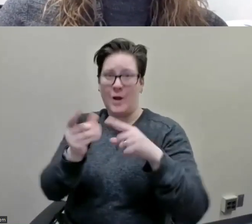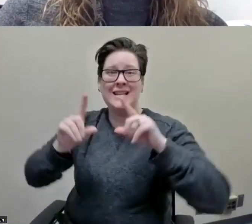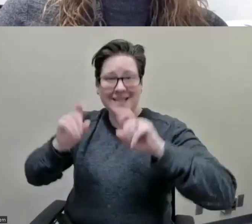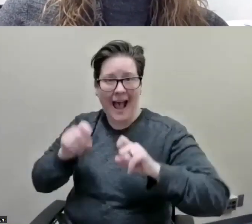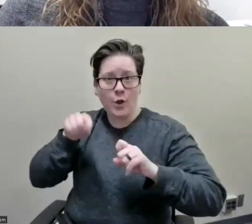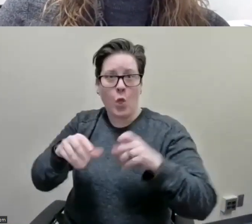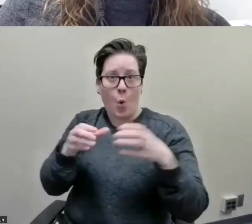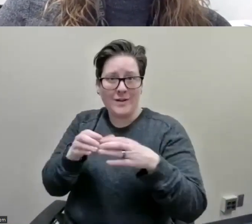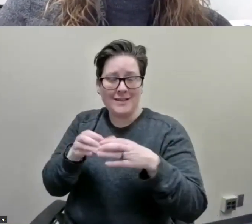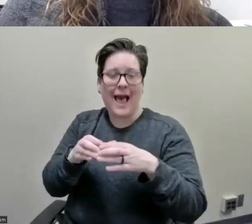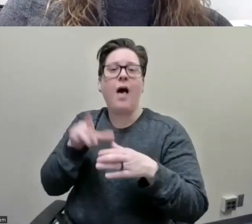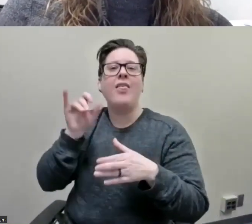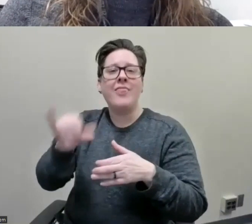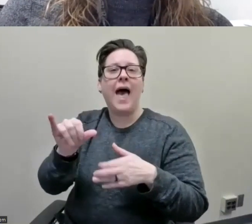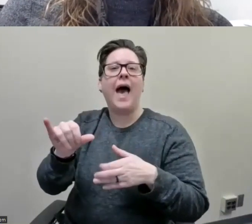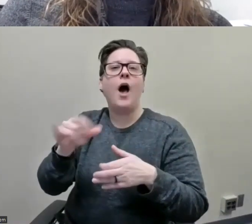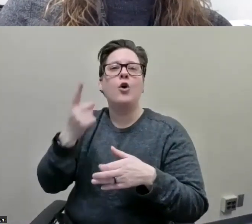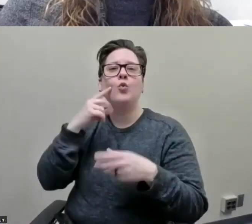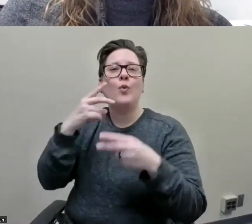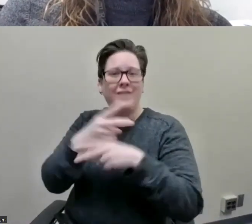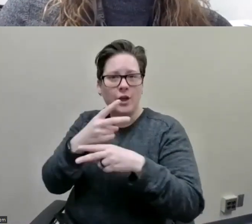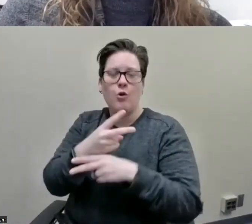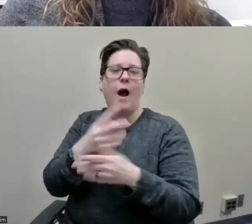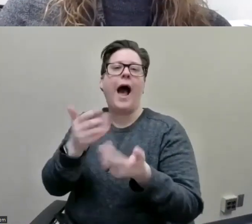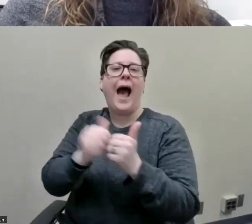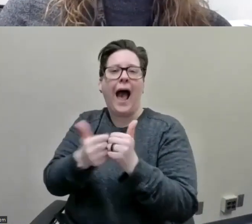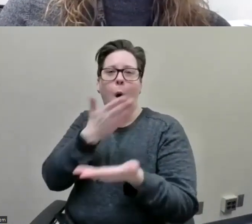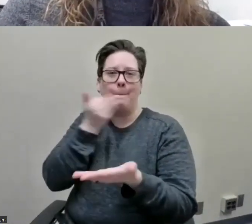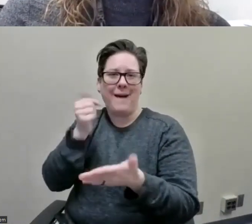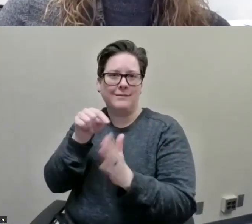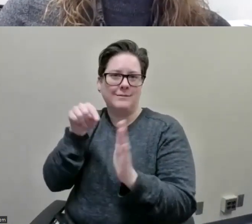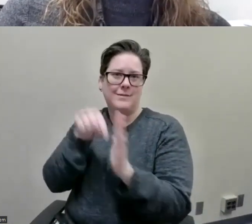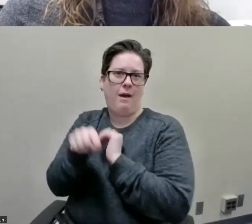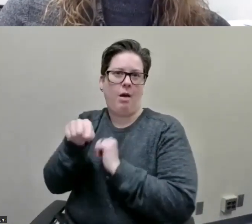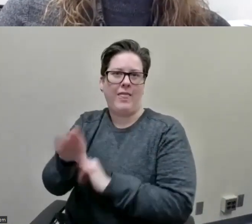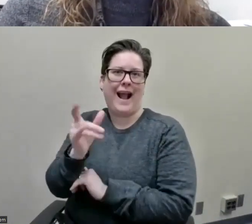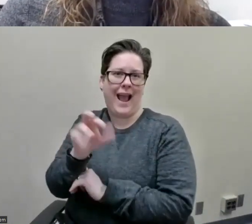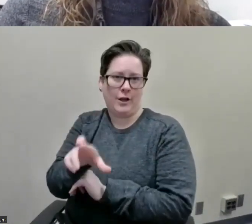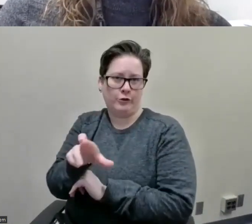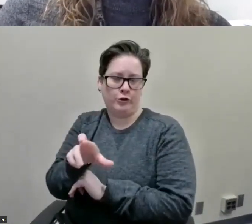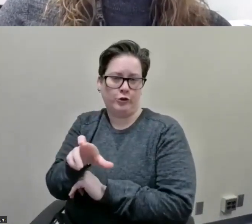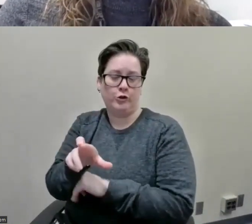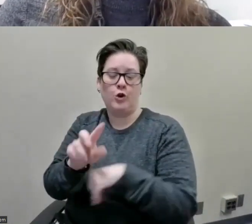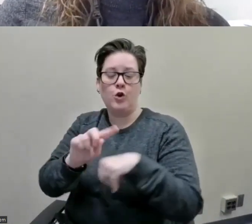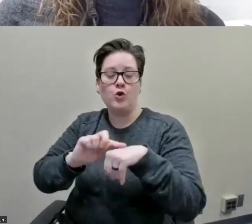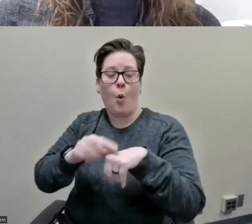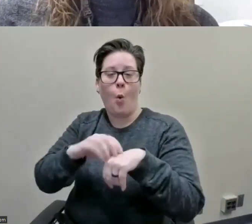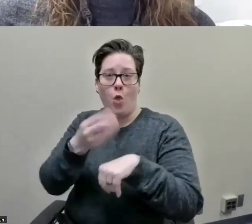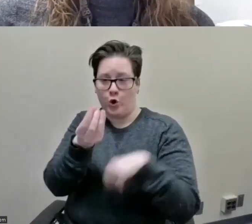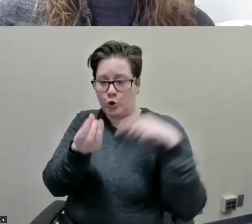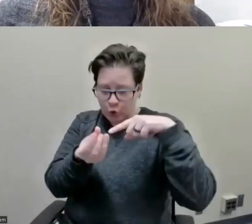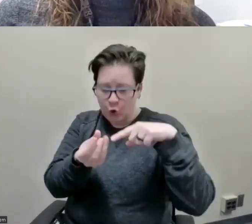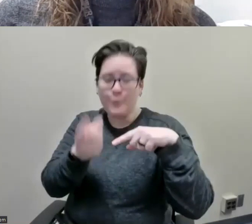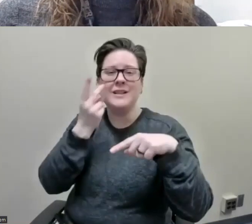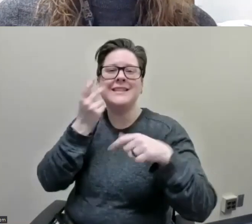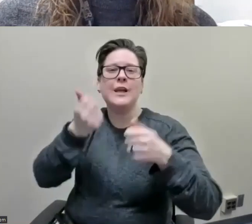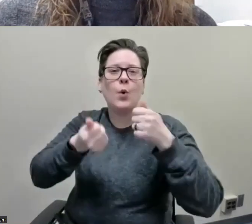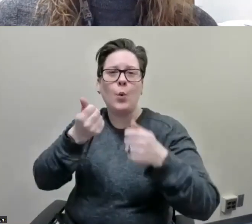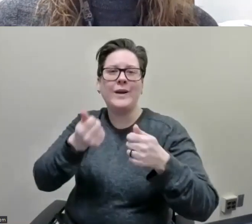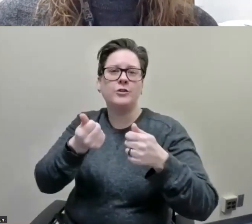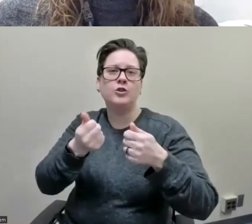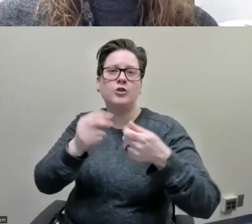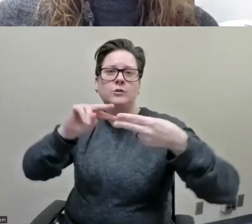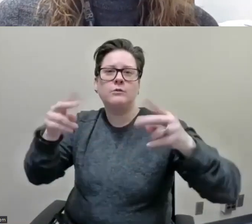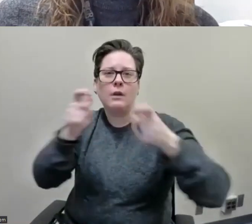is to do precision oncology. So when we look at the tumor, we look at the mutations in that tumor,